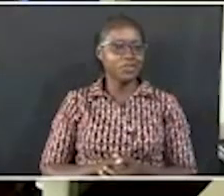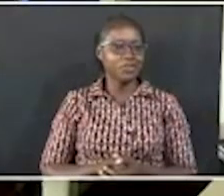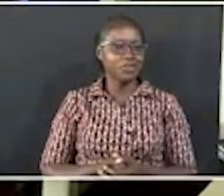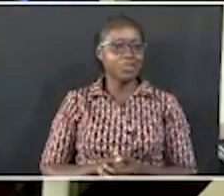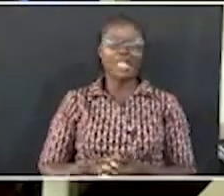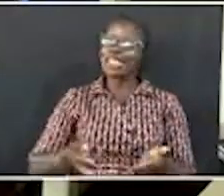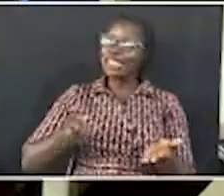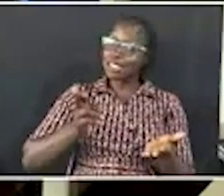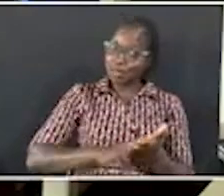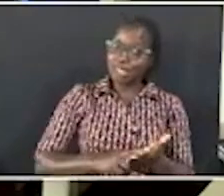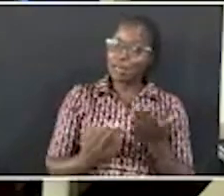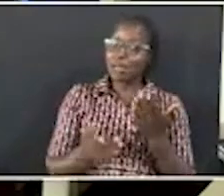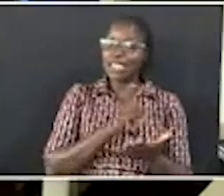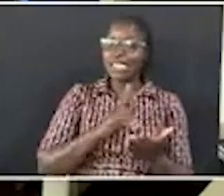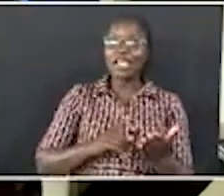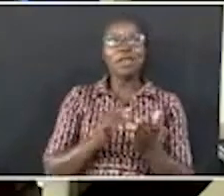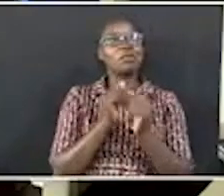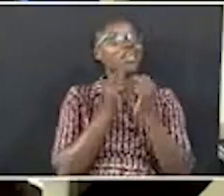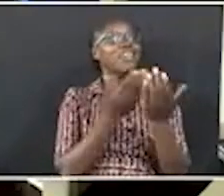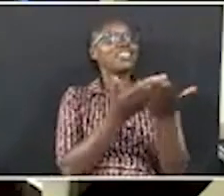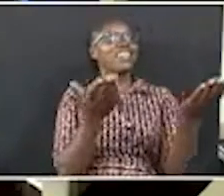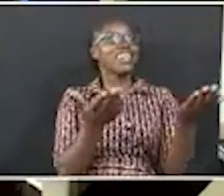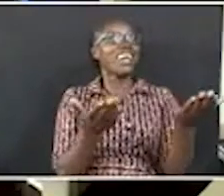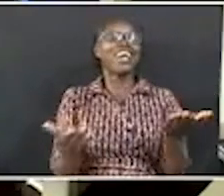Let me repeat that. May the Lord bless you.